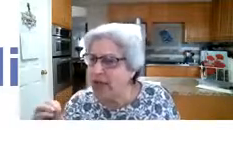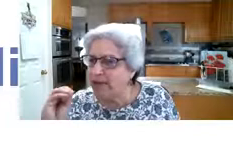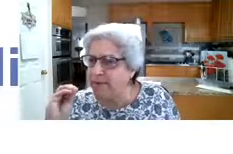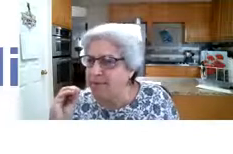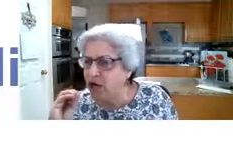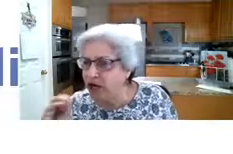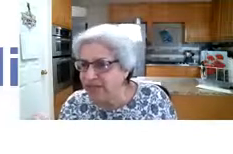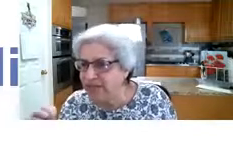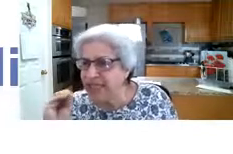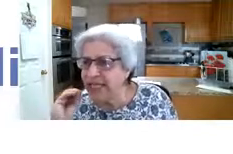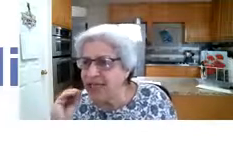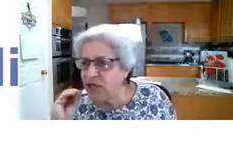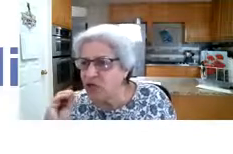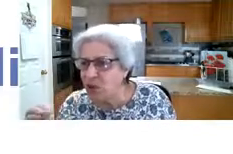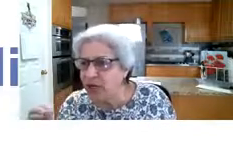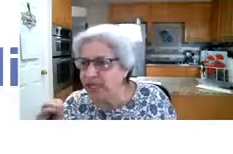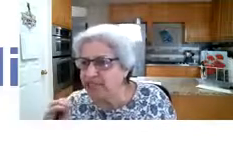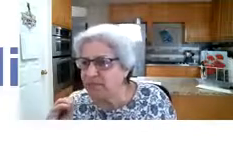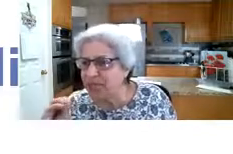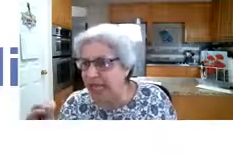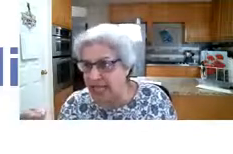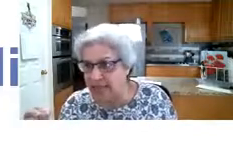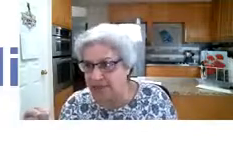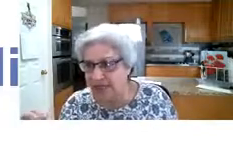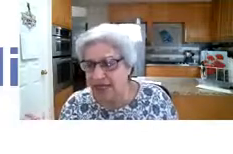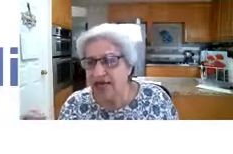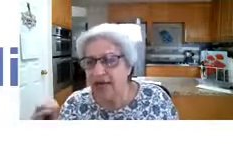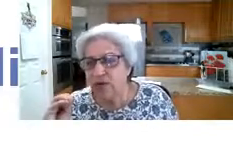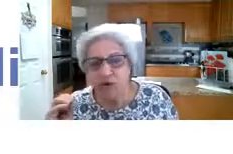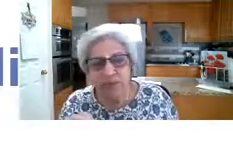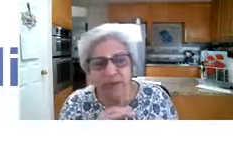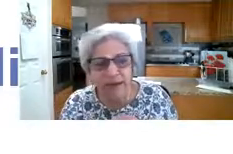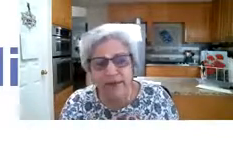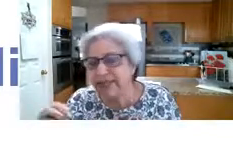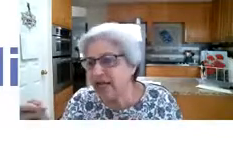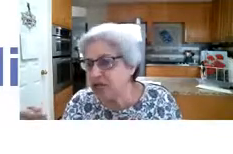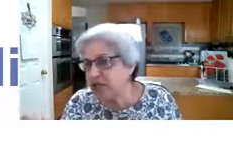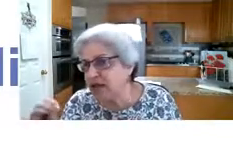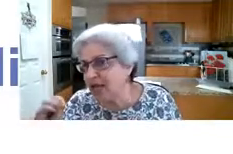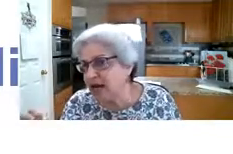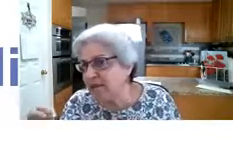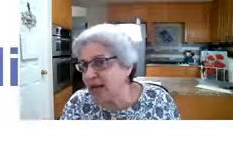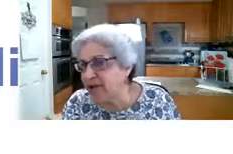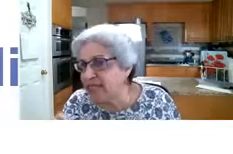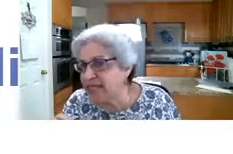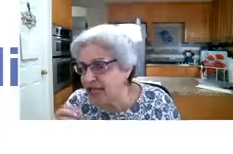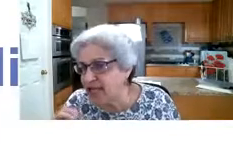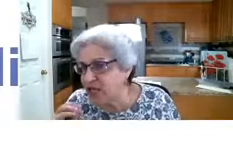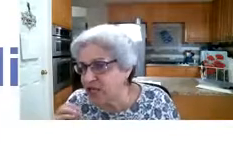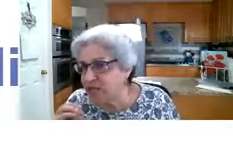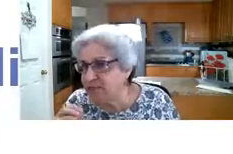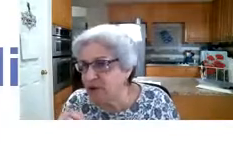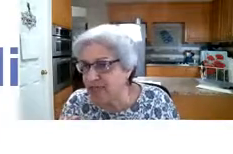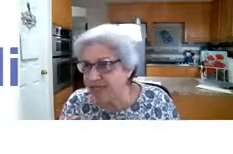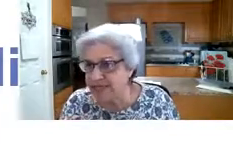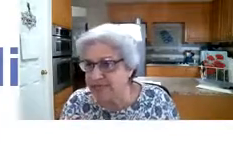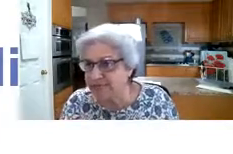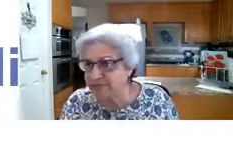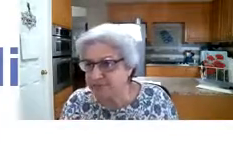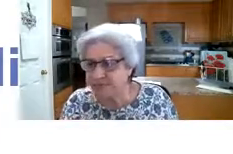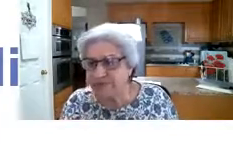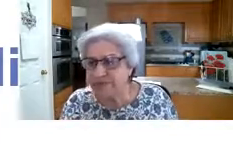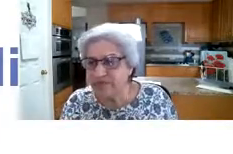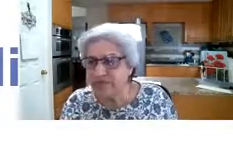everything went perfectly according to plan, we probably are looking at about a 10-year